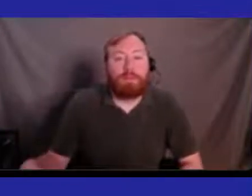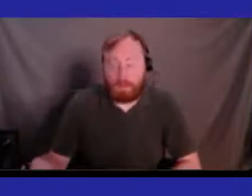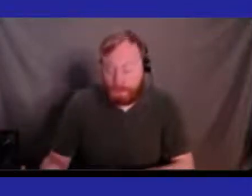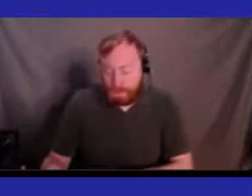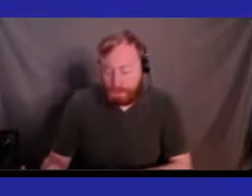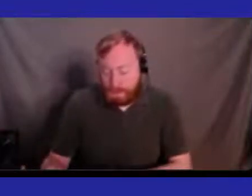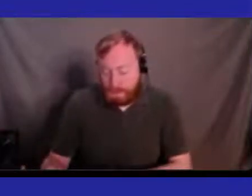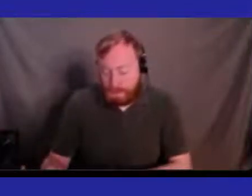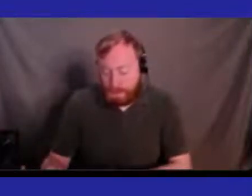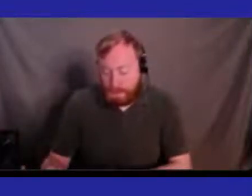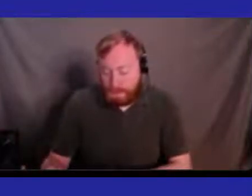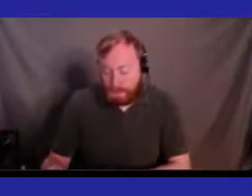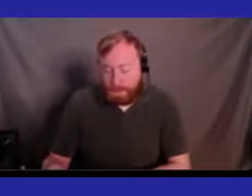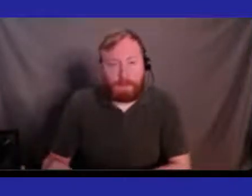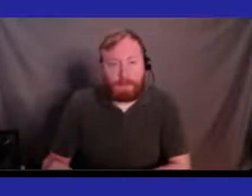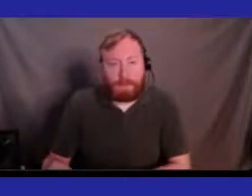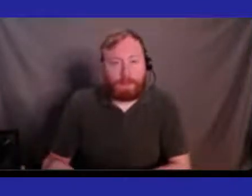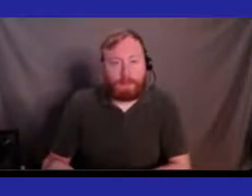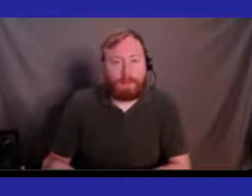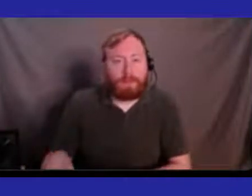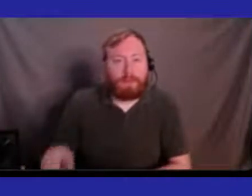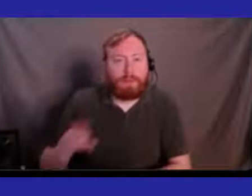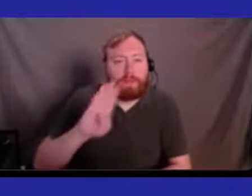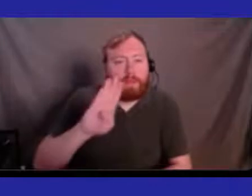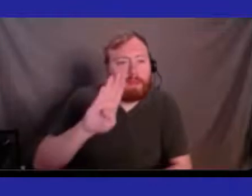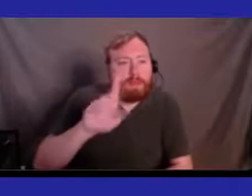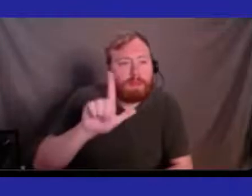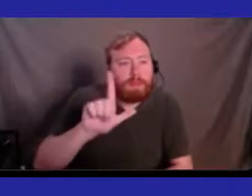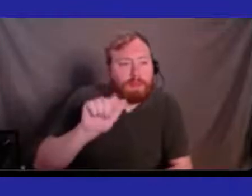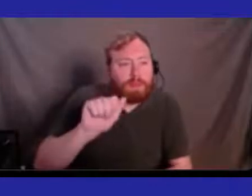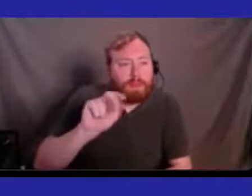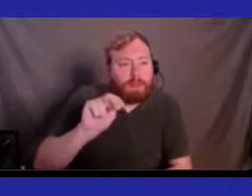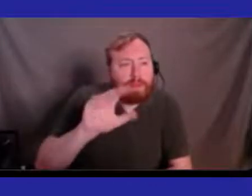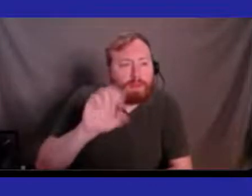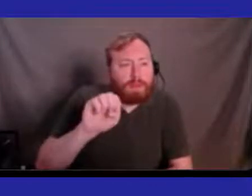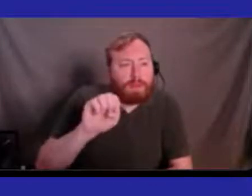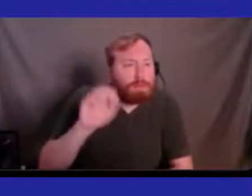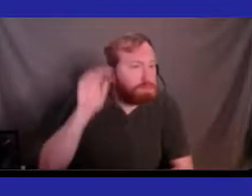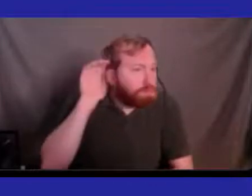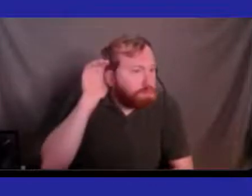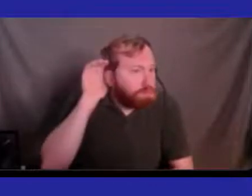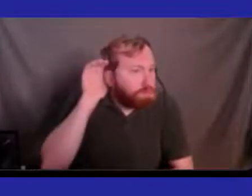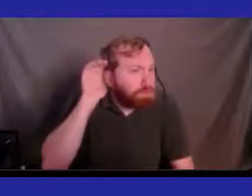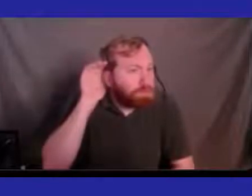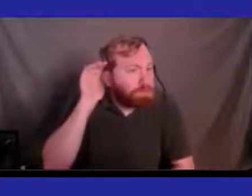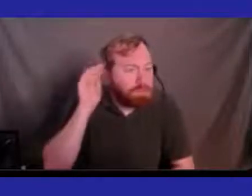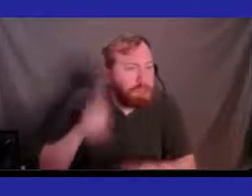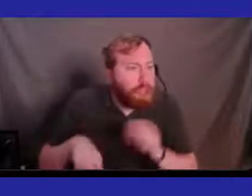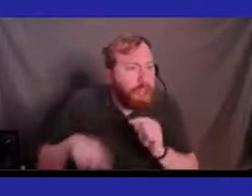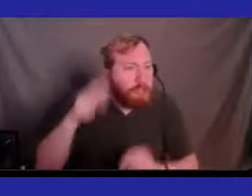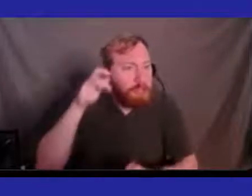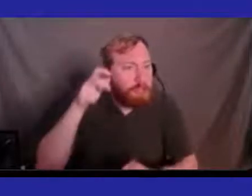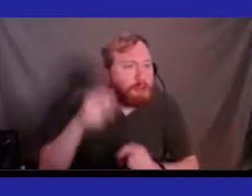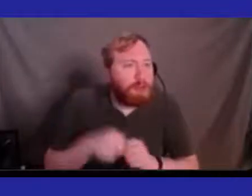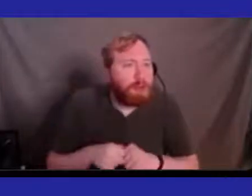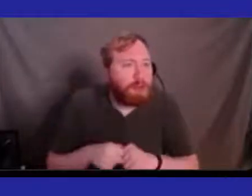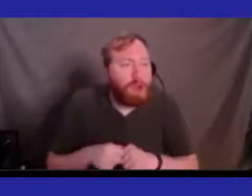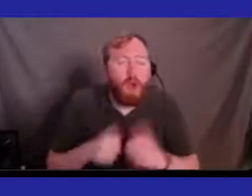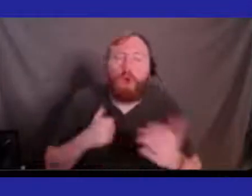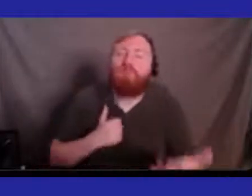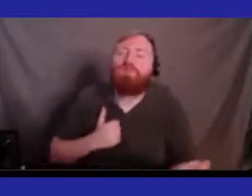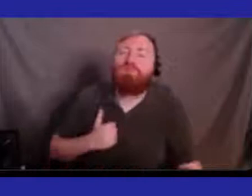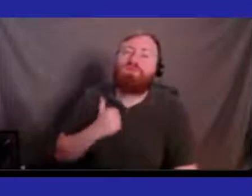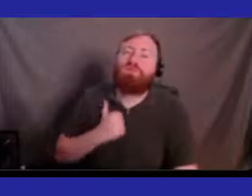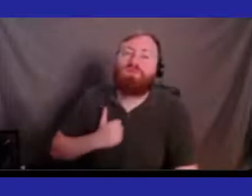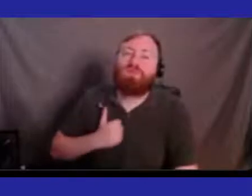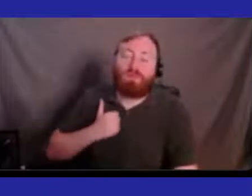I don't think, Blanche, we couldn't hear you. And I agree. I could not hear her either. I apologize. That was